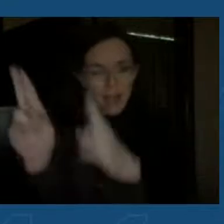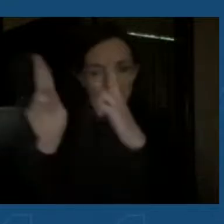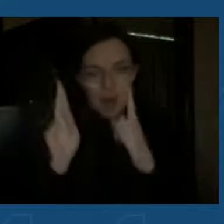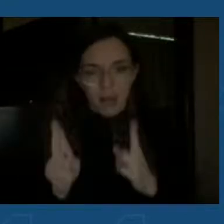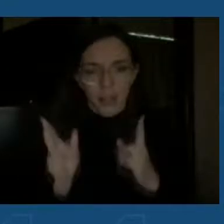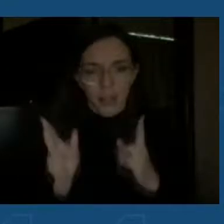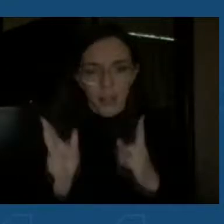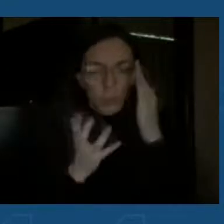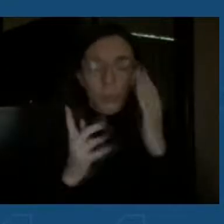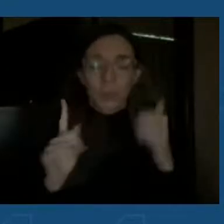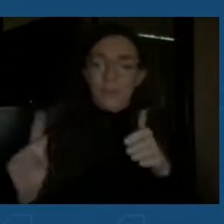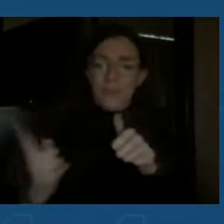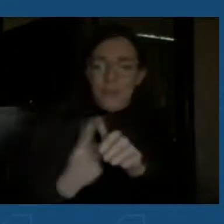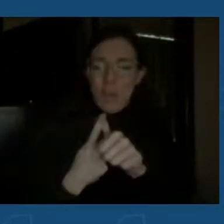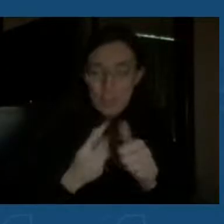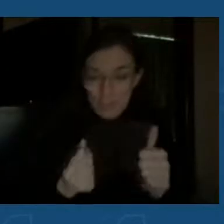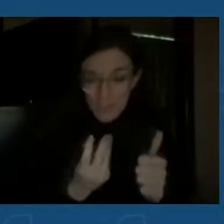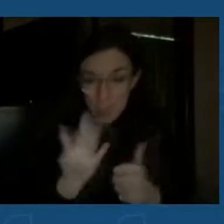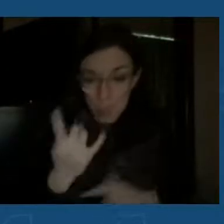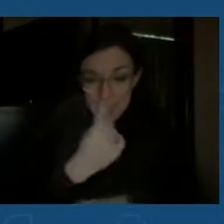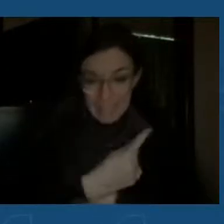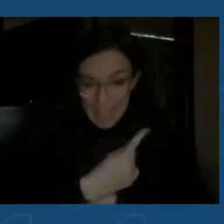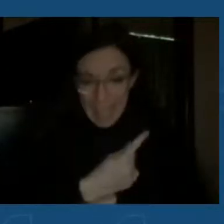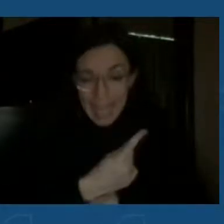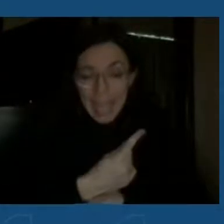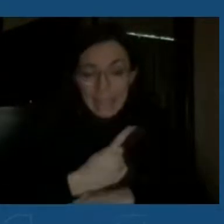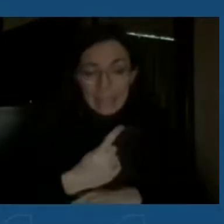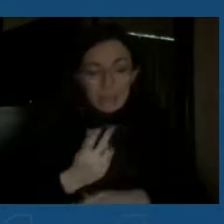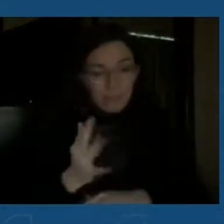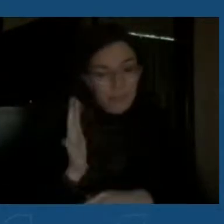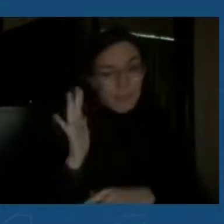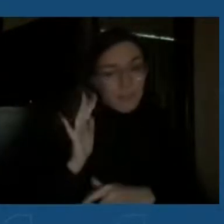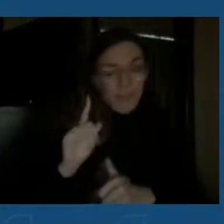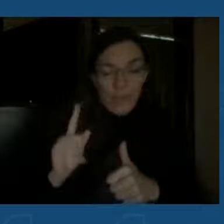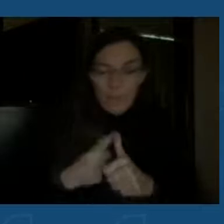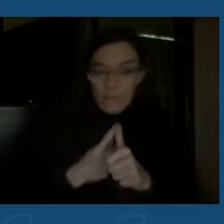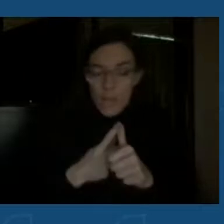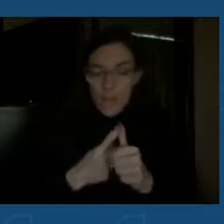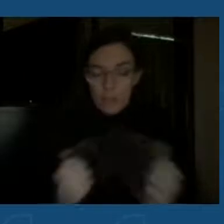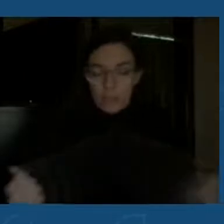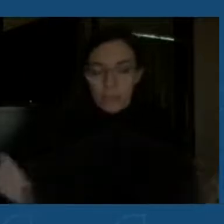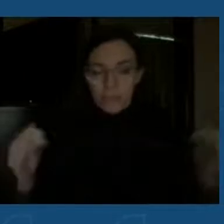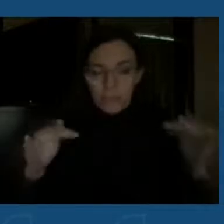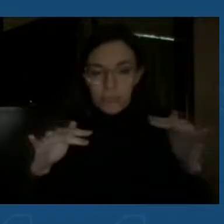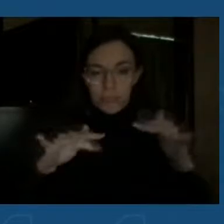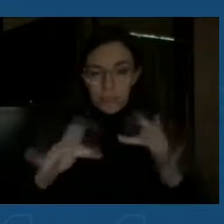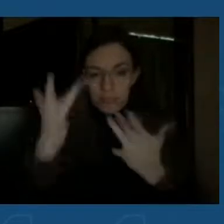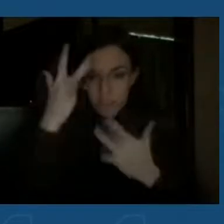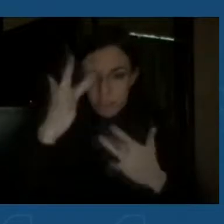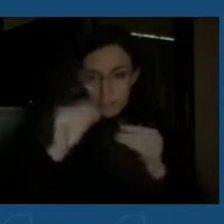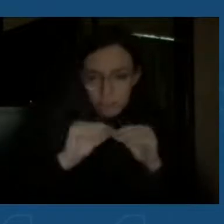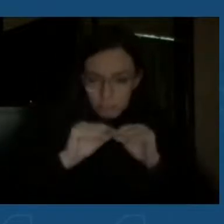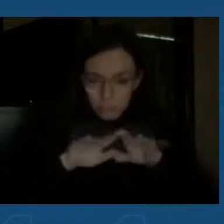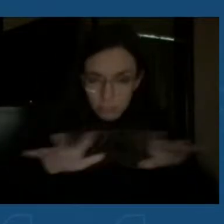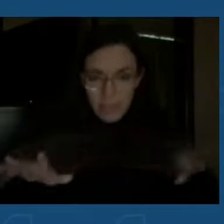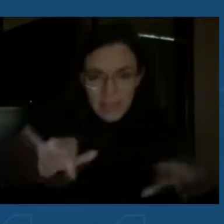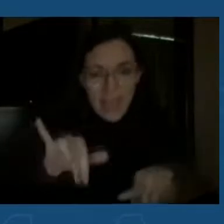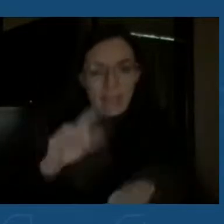those first few days of the first wave that we saw were absolutely something I will never